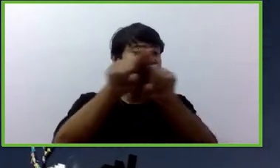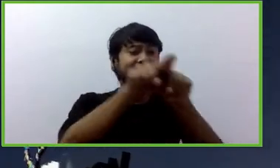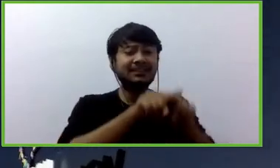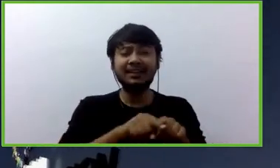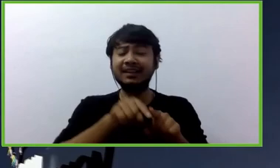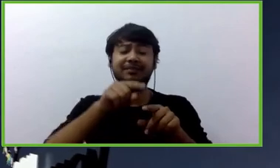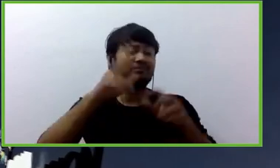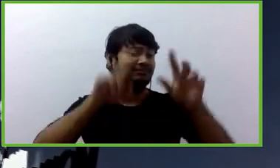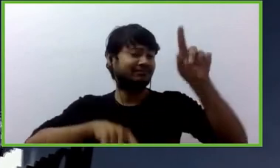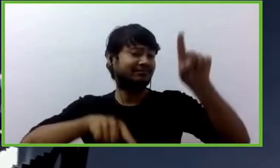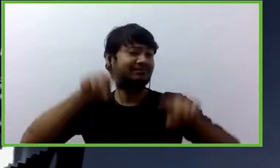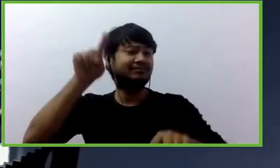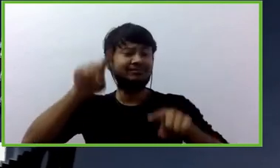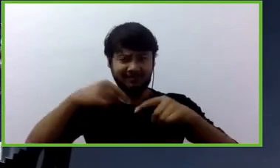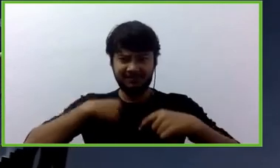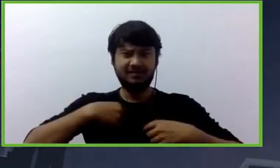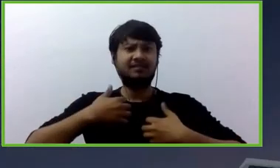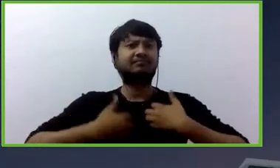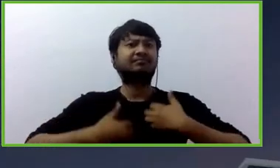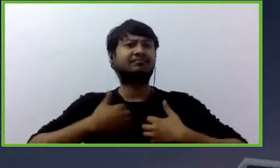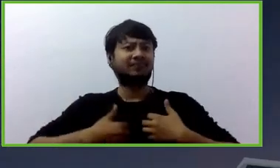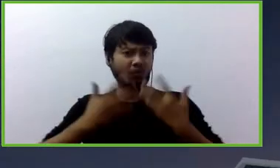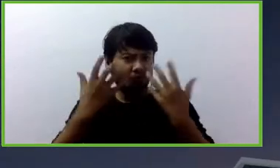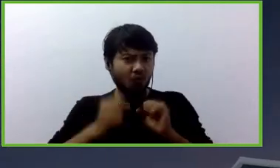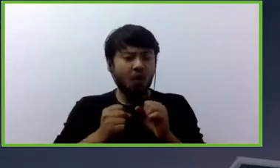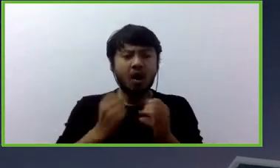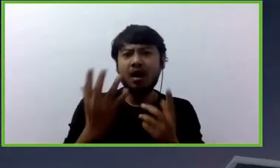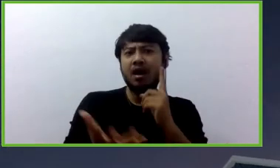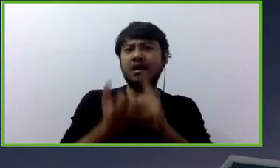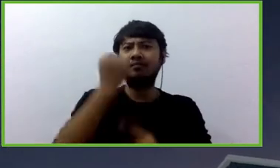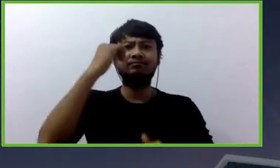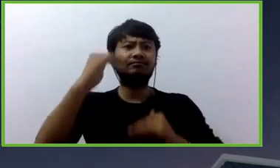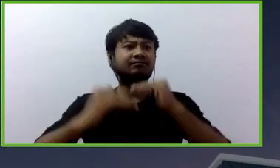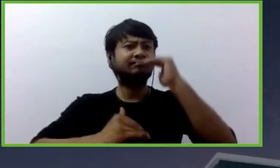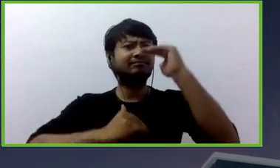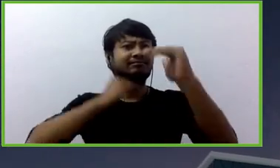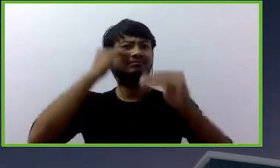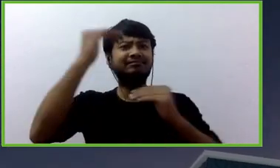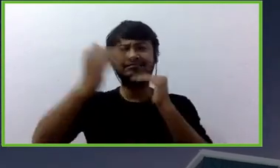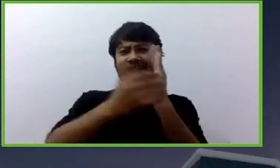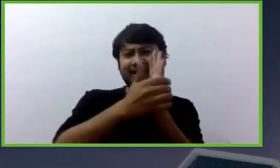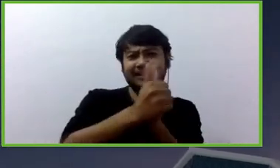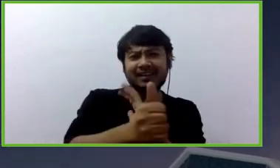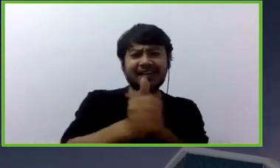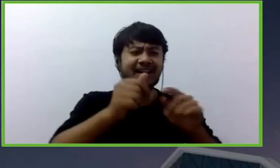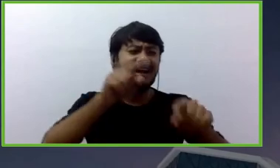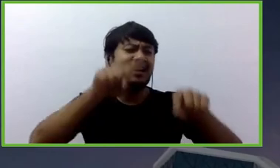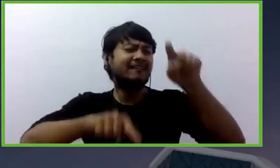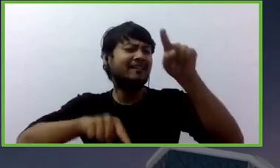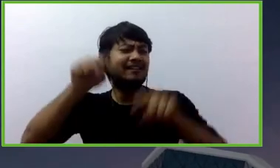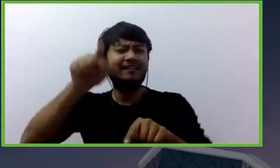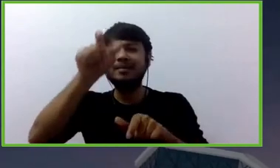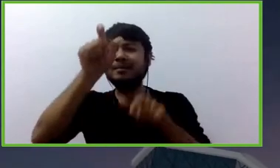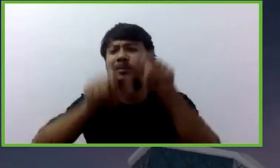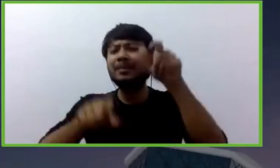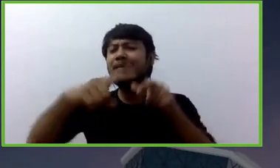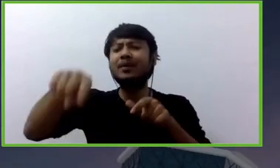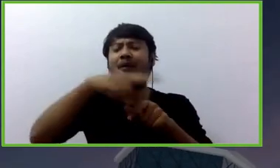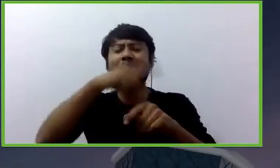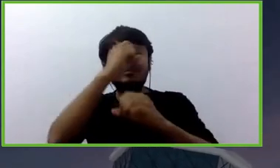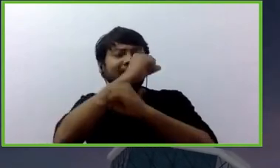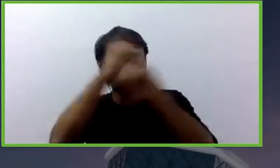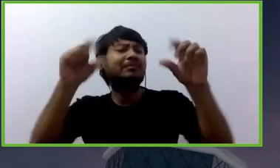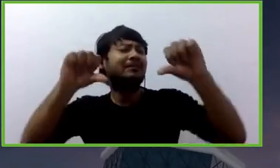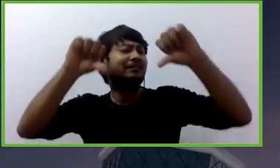to the fullest. No matter our ability, we all can breathe in life in ways people can't imagine, though obstacles are rife. We may not